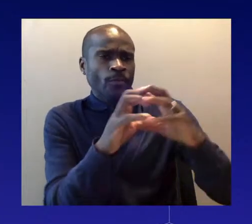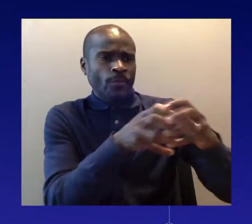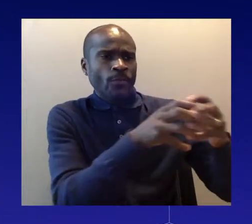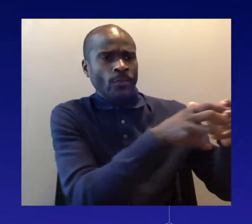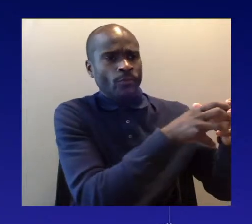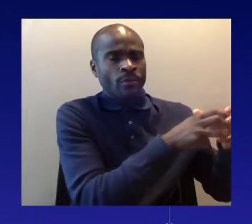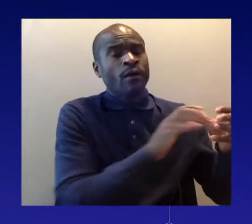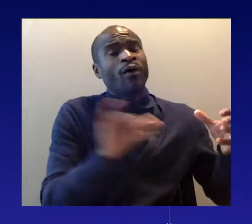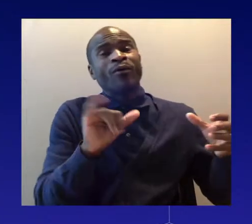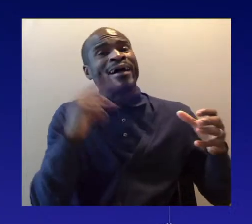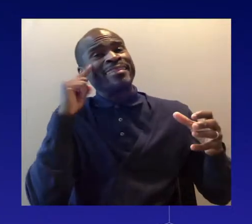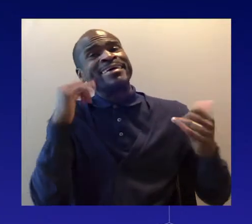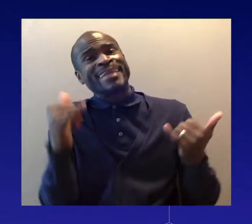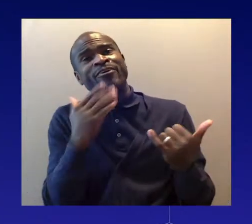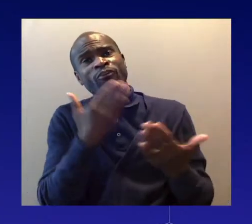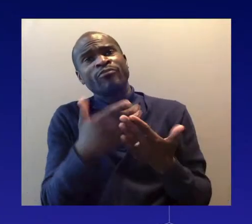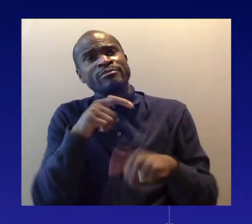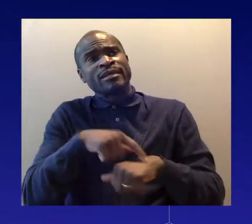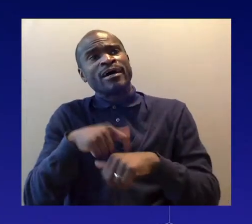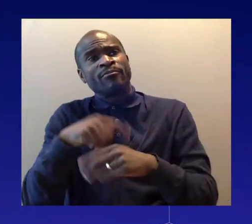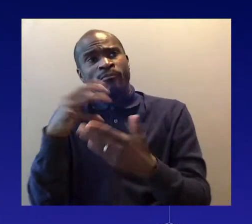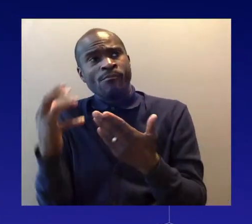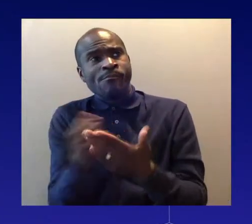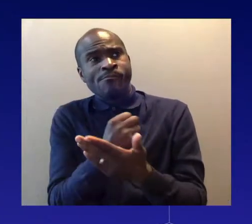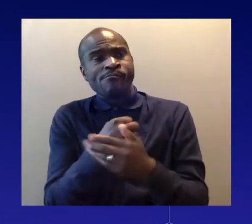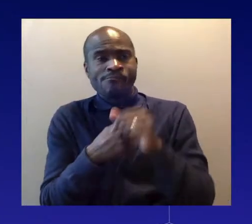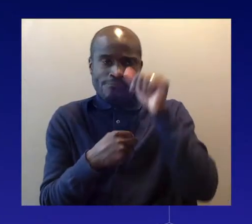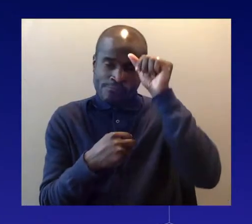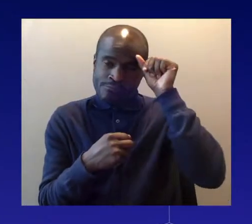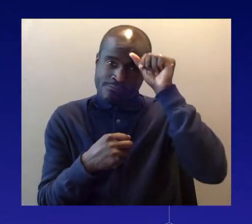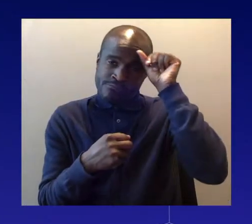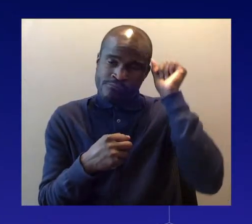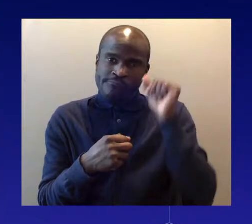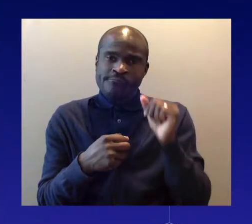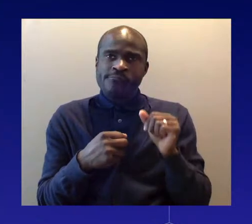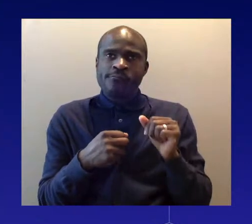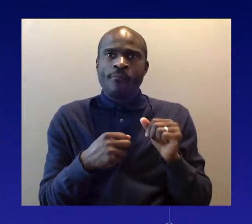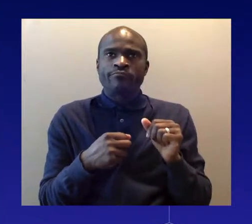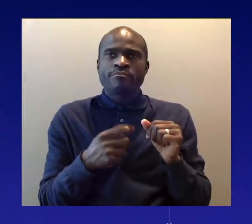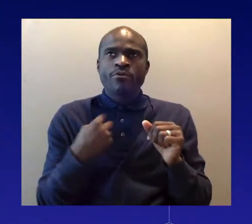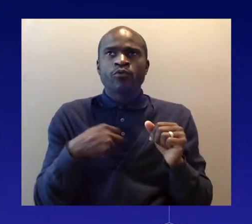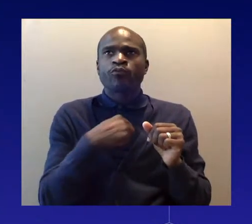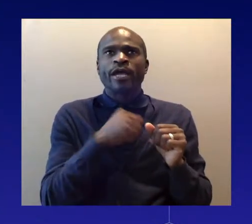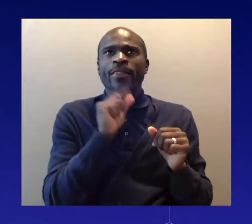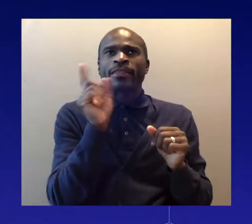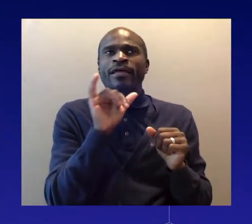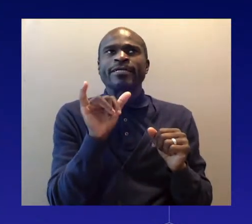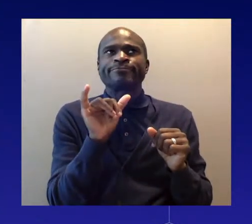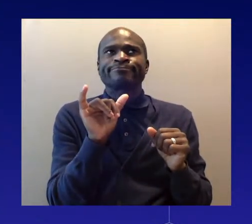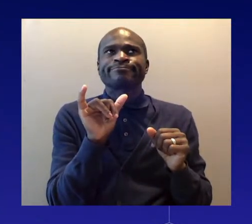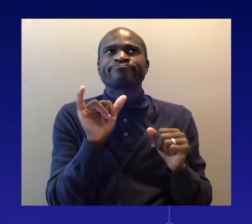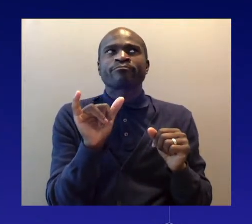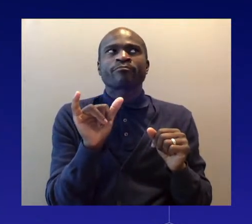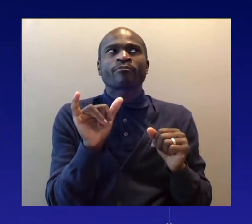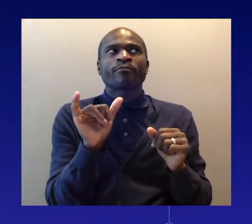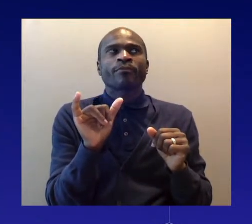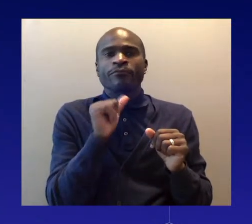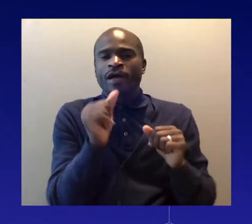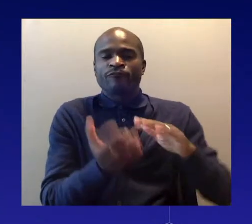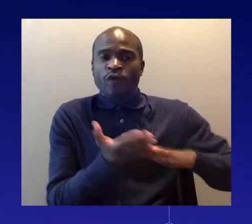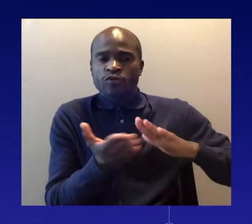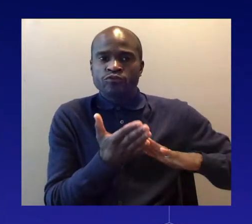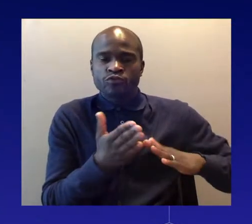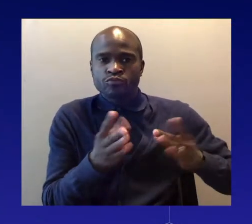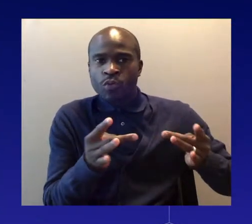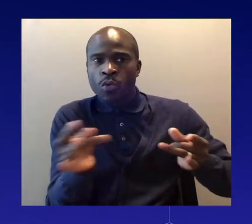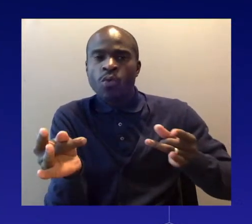we are not so much dysfunctional as we are disconnected. We have activities within the AON, which I'm a proud board member on, and which we have